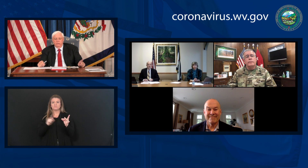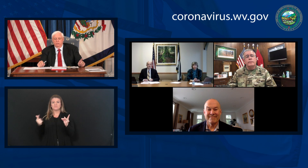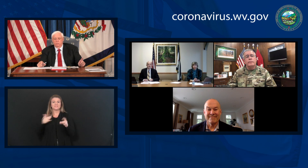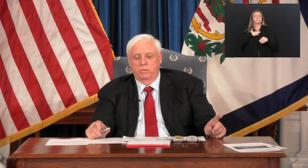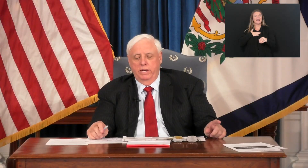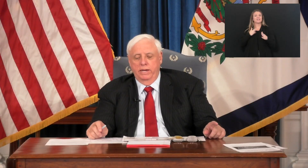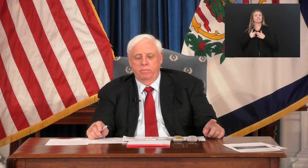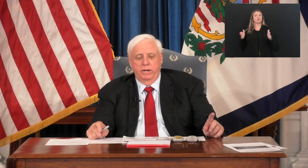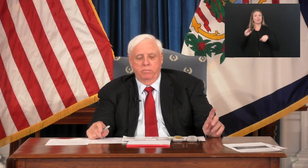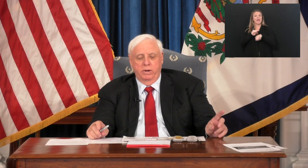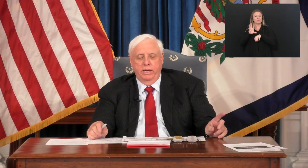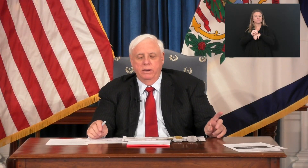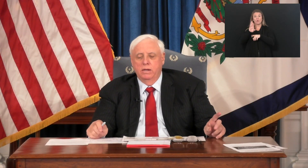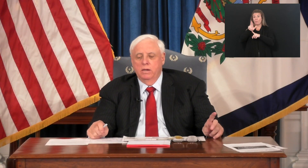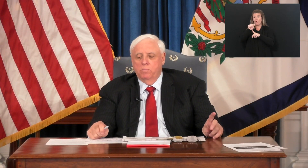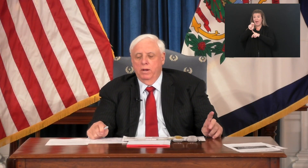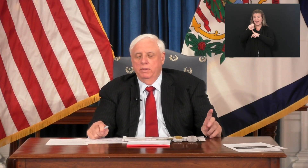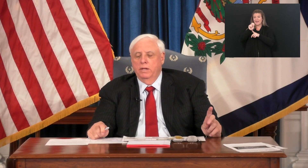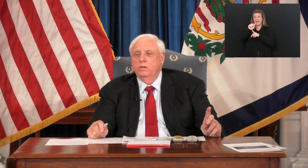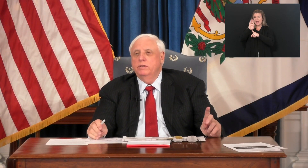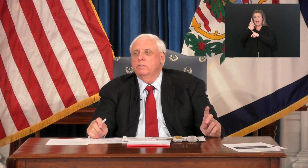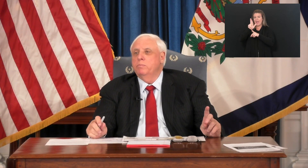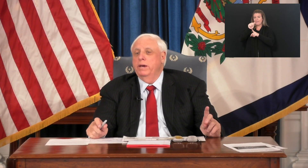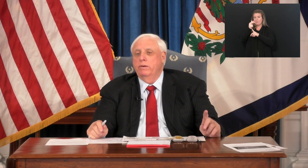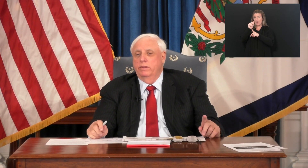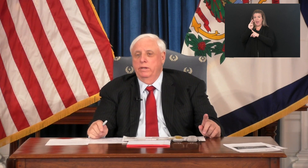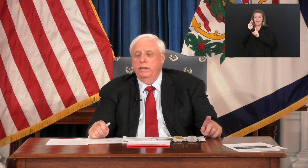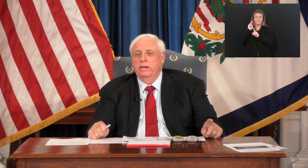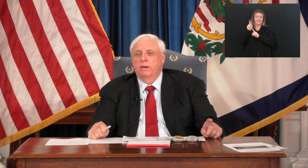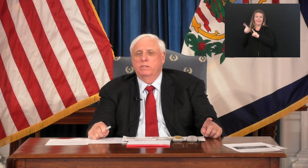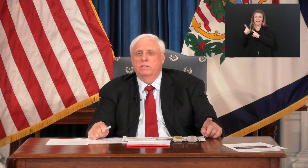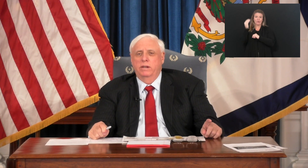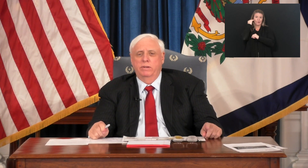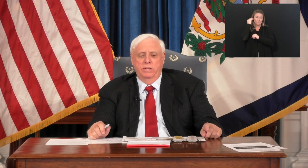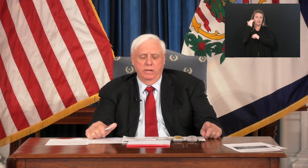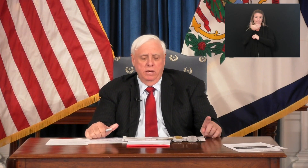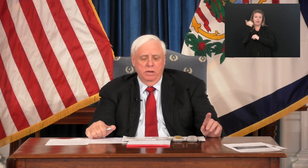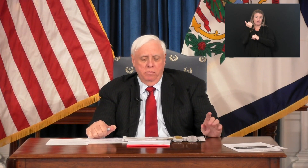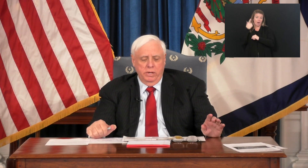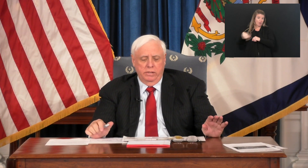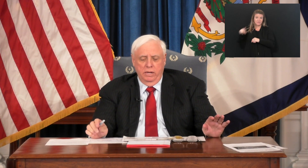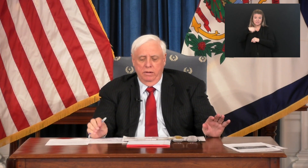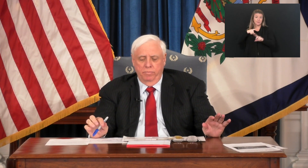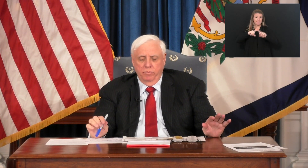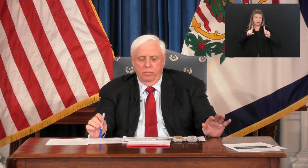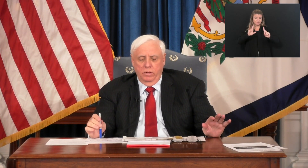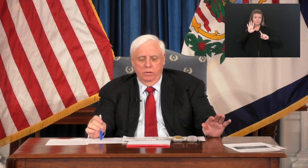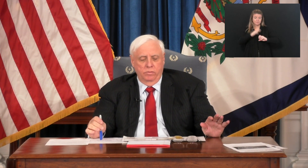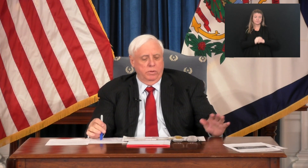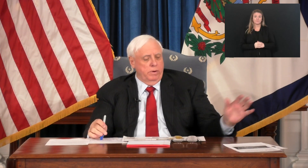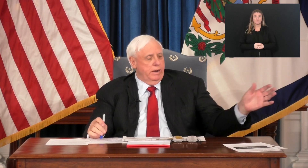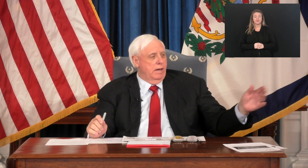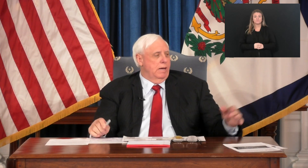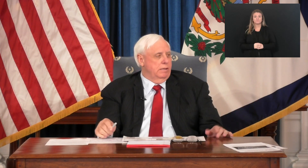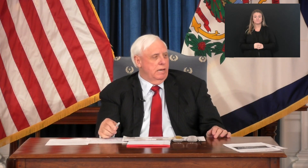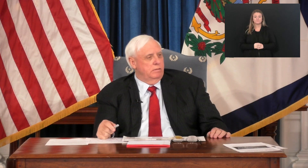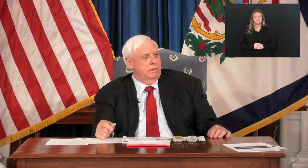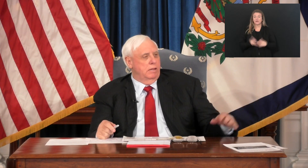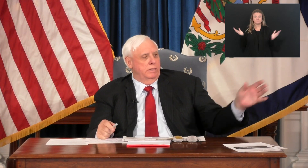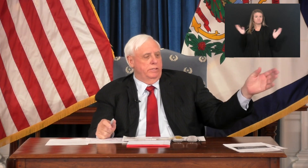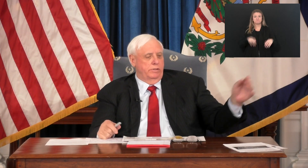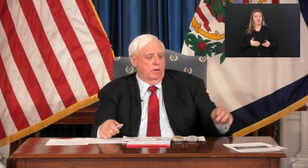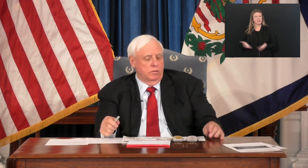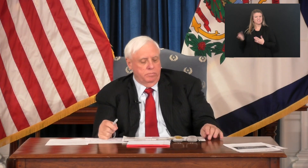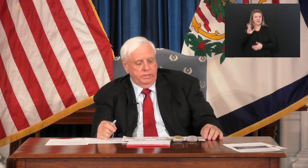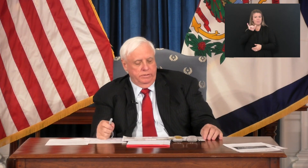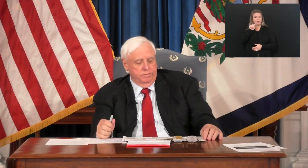general counsel, Brian Abraham. Brian probably knows this better than any of us and everything, but well, Brian, I'll